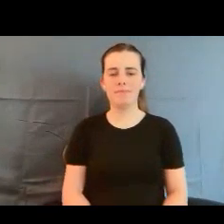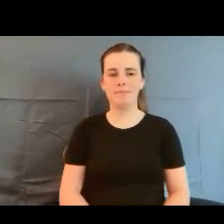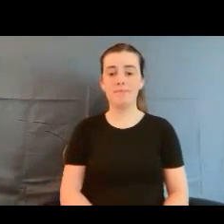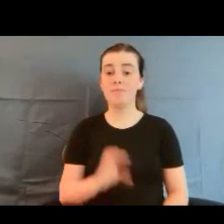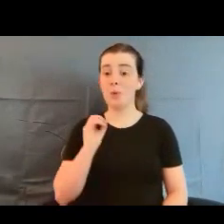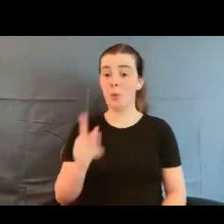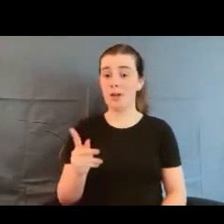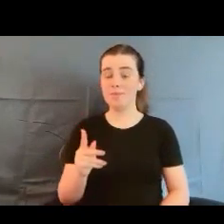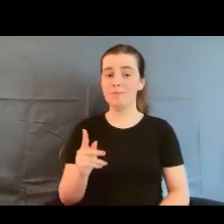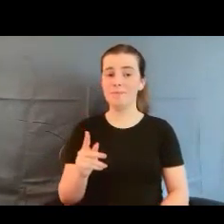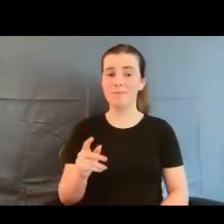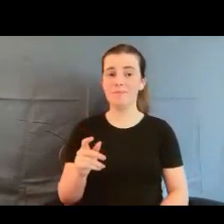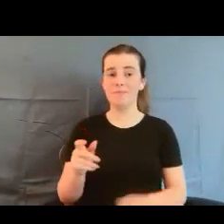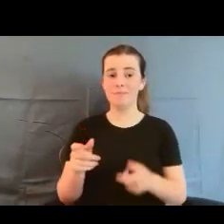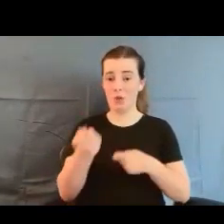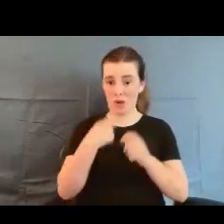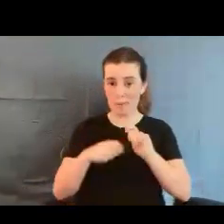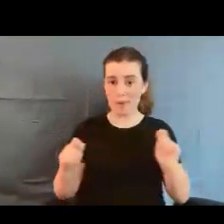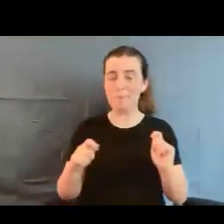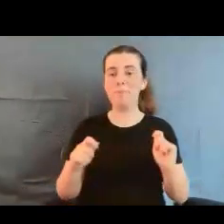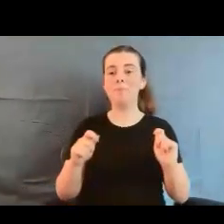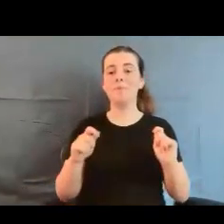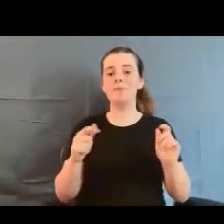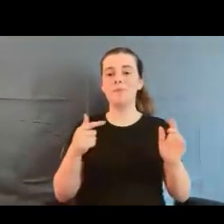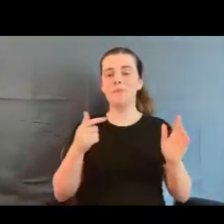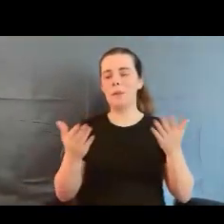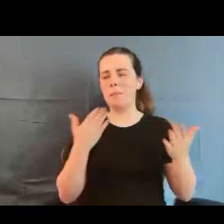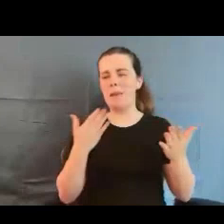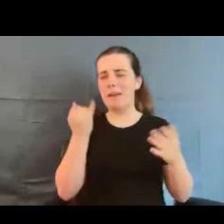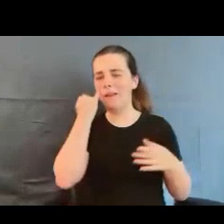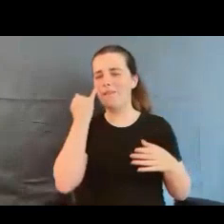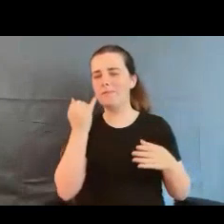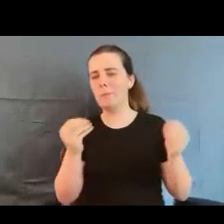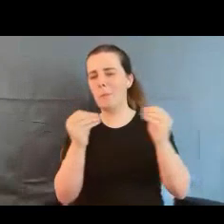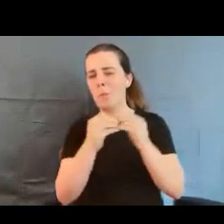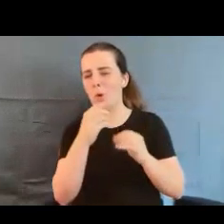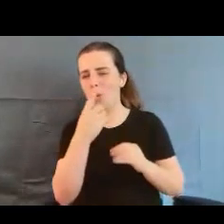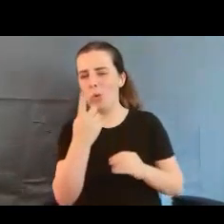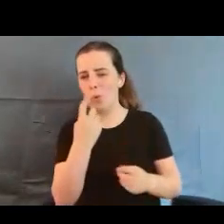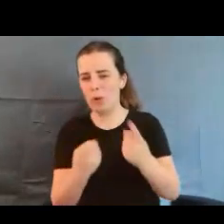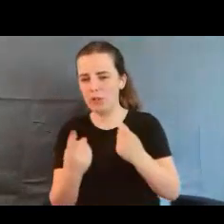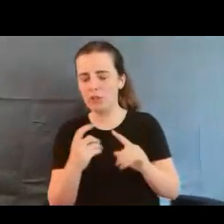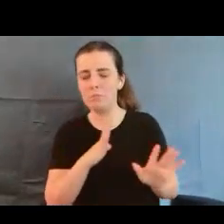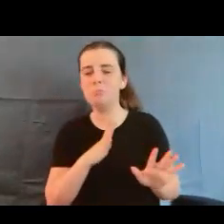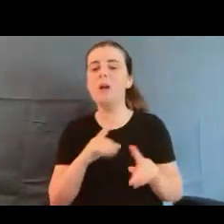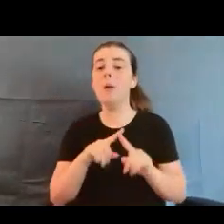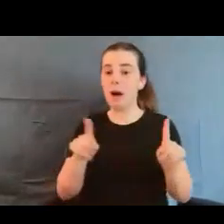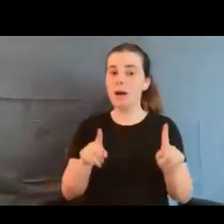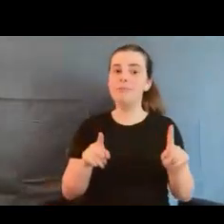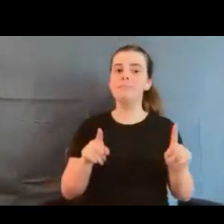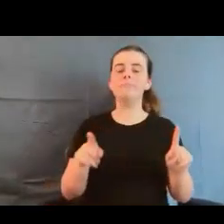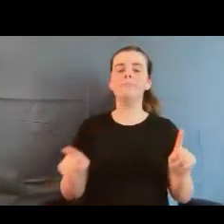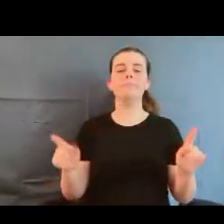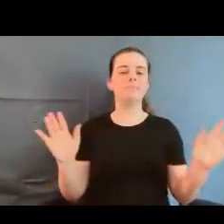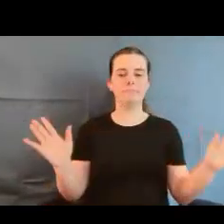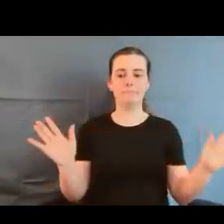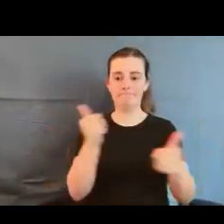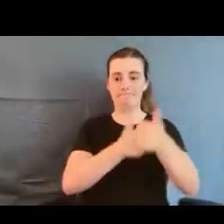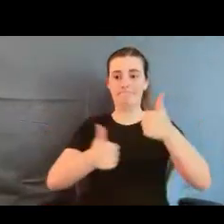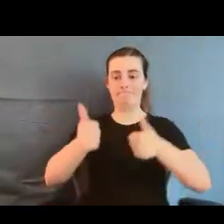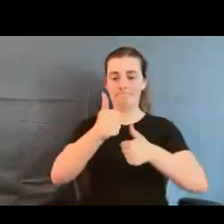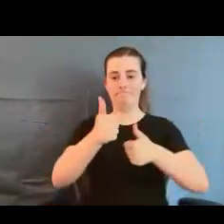Okay, I'll wrap and look at that. We're kind of at time, but I can maybe take a couple questions if there's anything after this. But yeah, key takeaways, just build a fueling